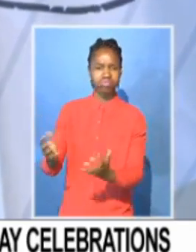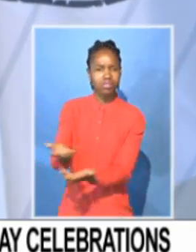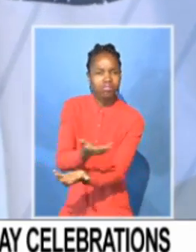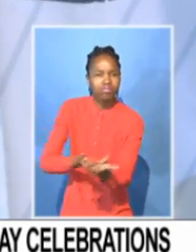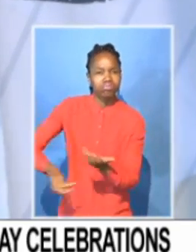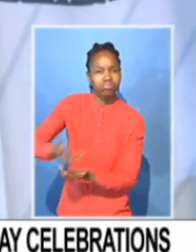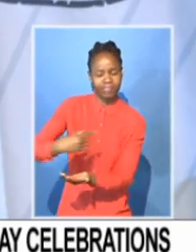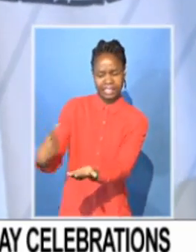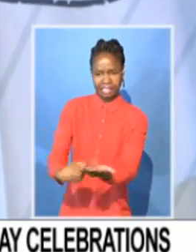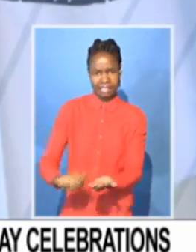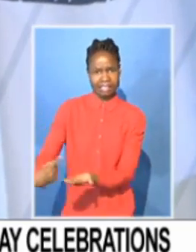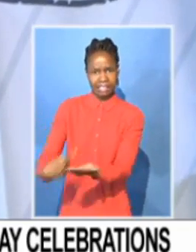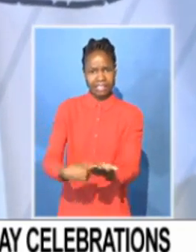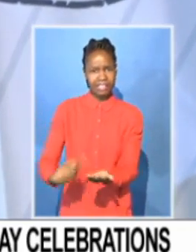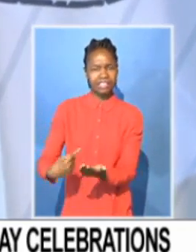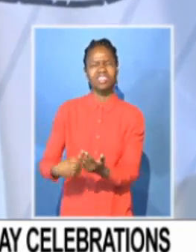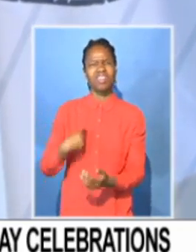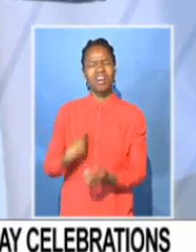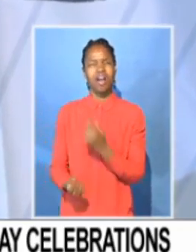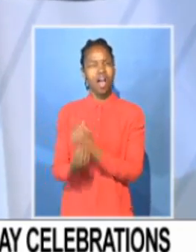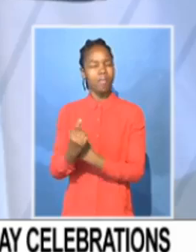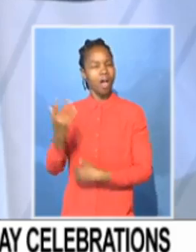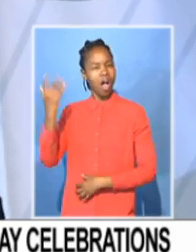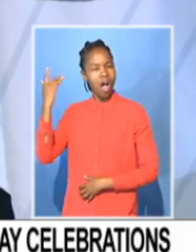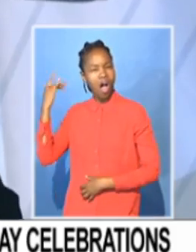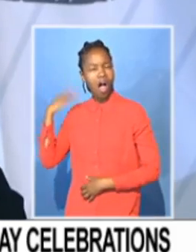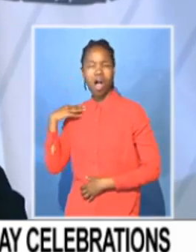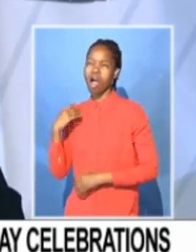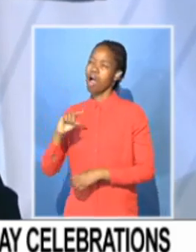about where the struggle of women comes from.